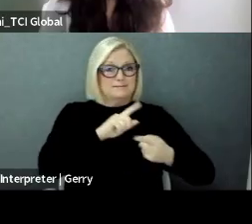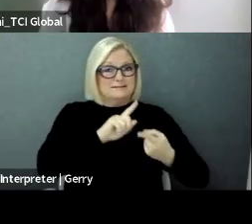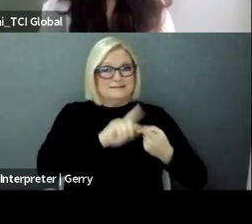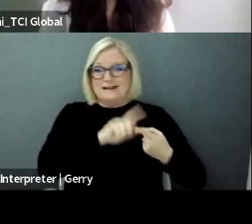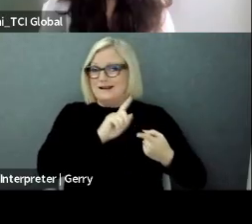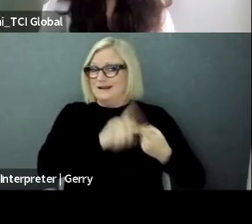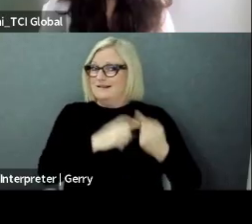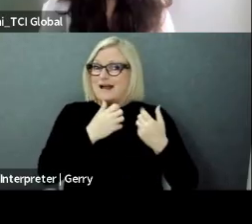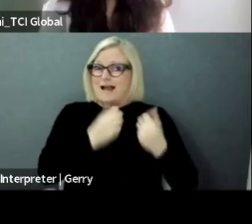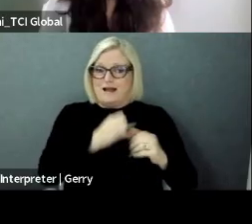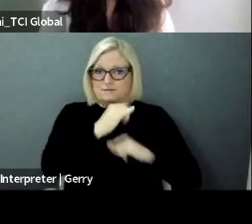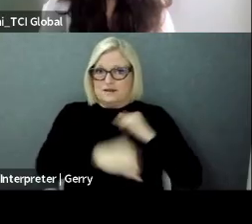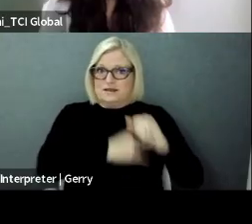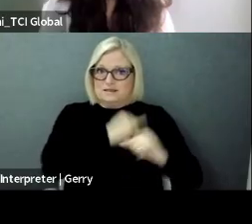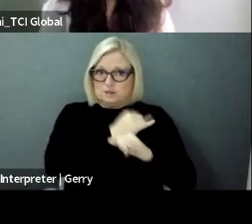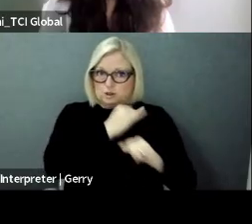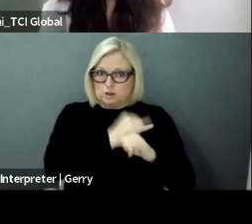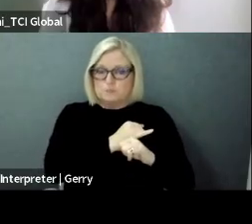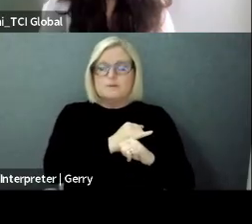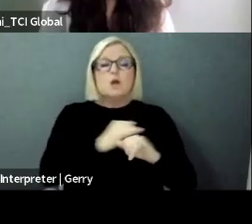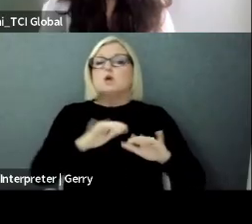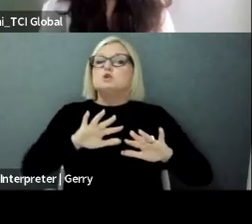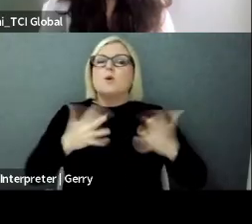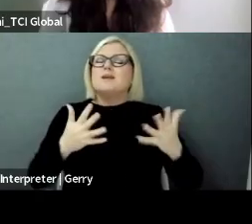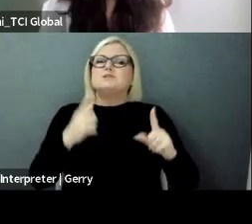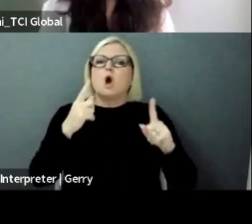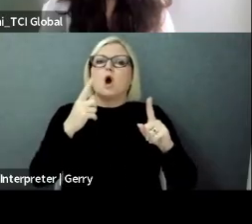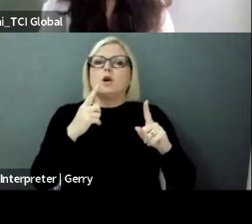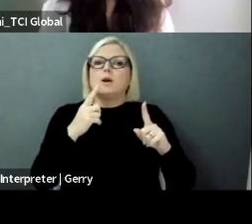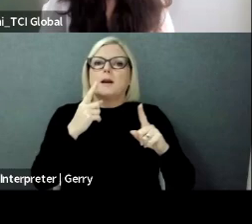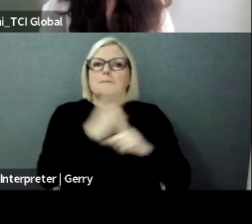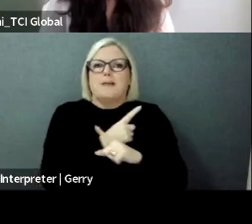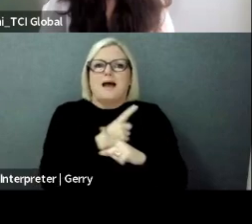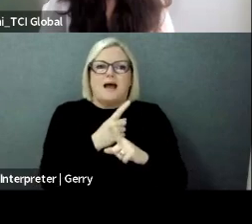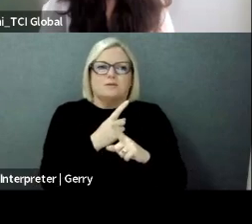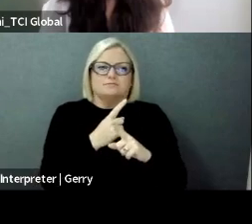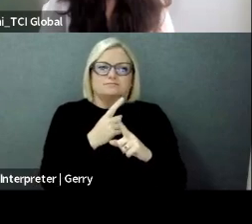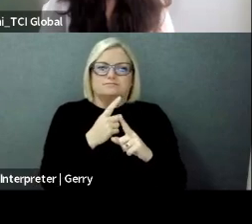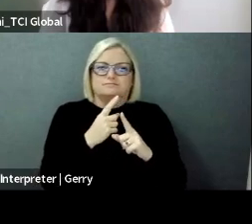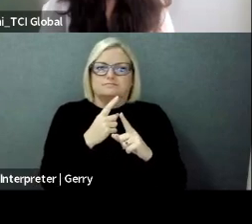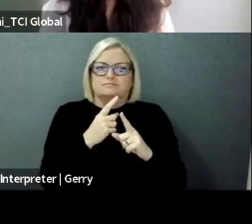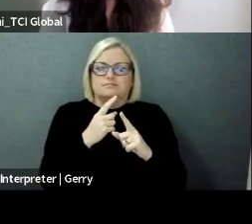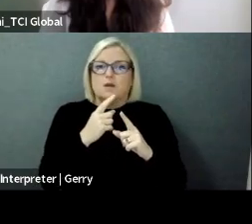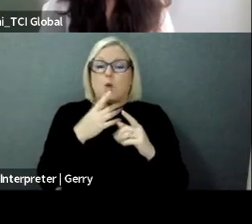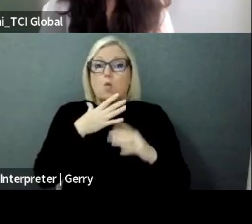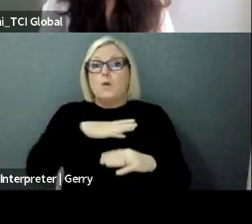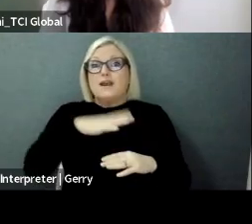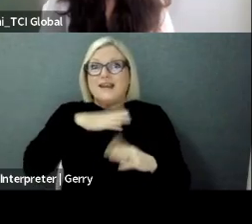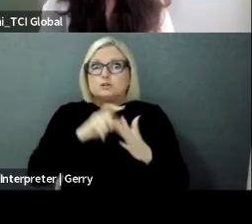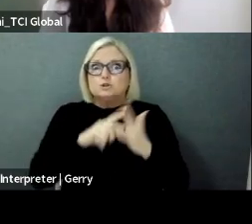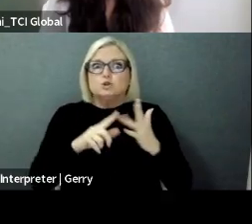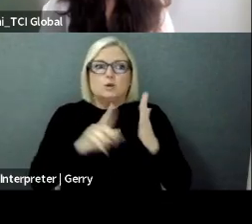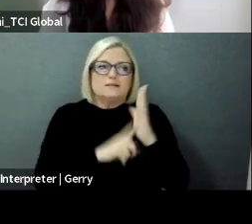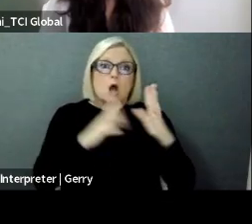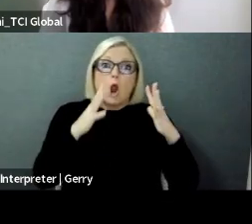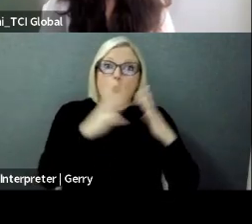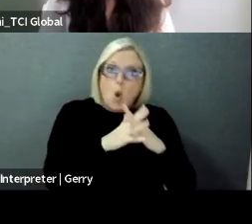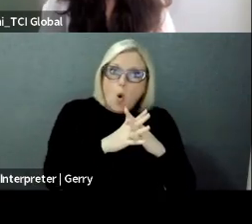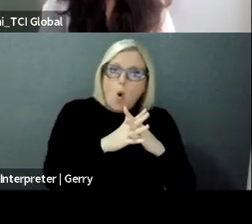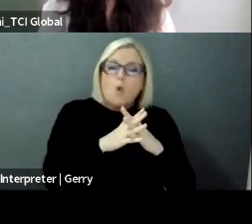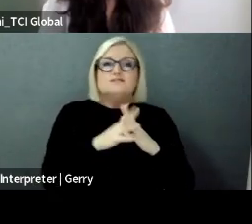about transforming the laws, services, funding models and attitudes that deny people choice and control.